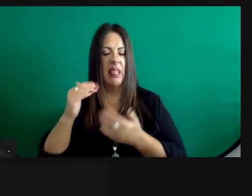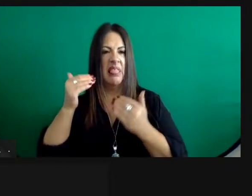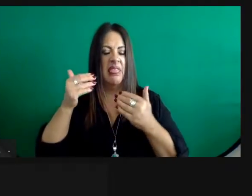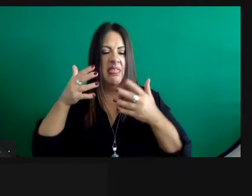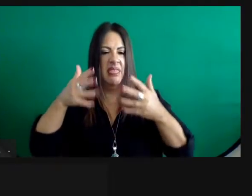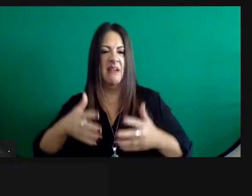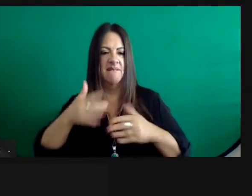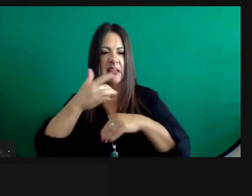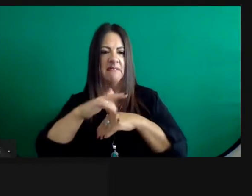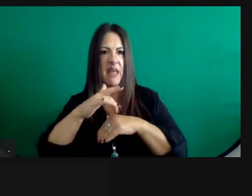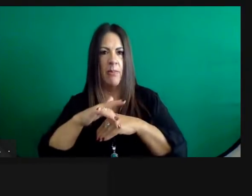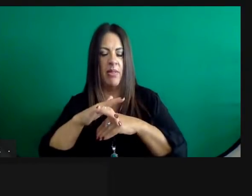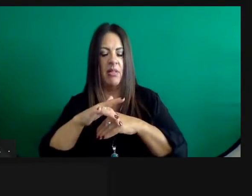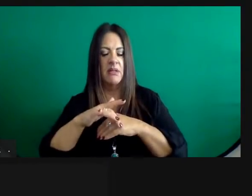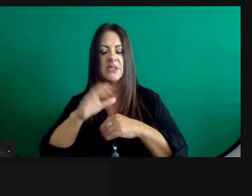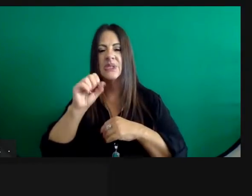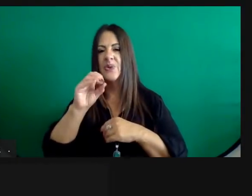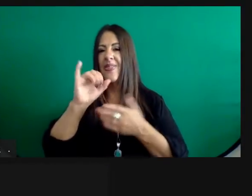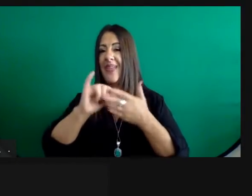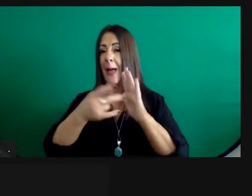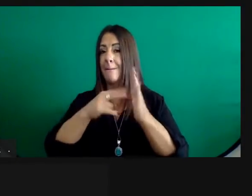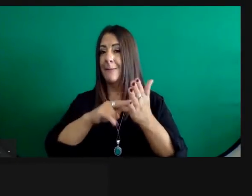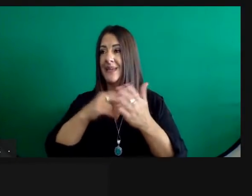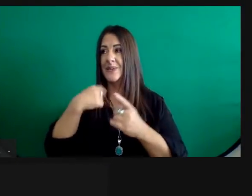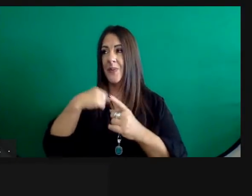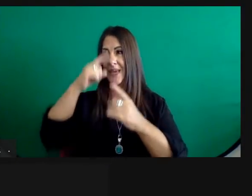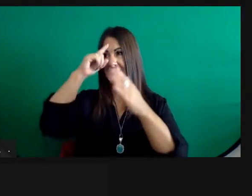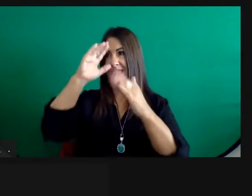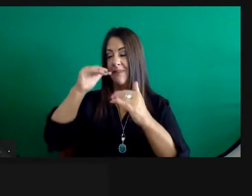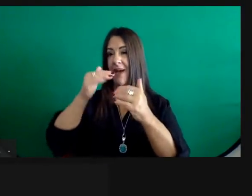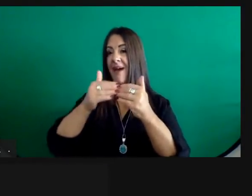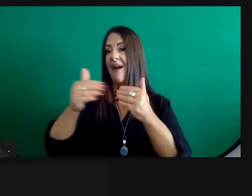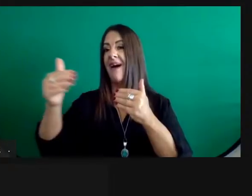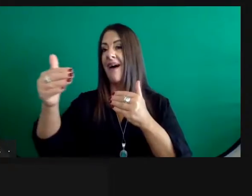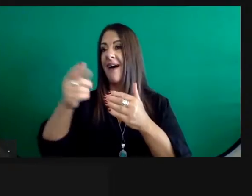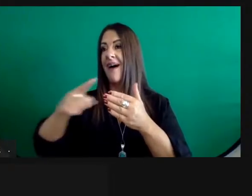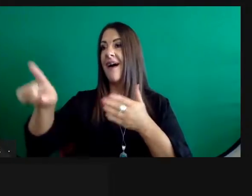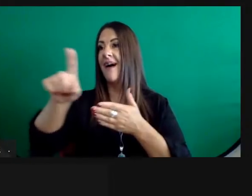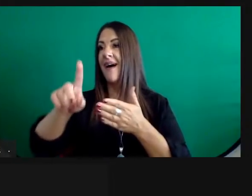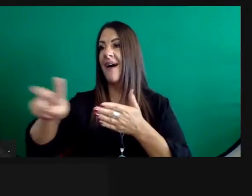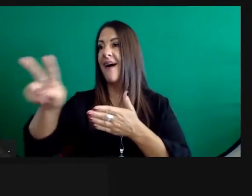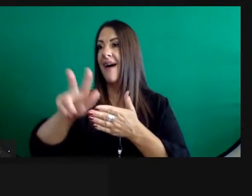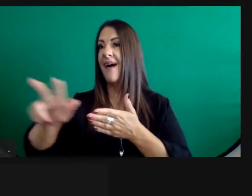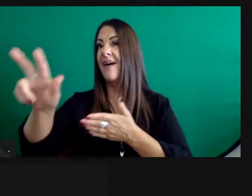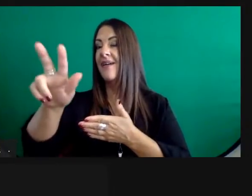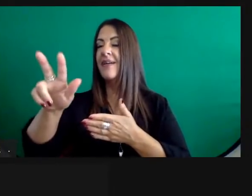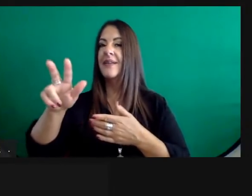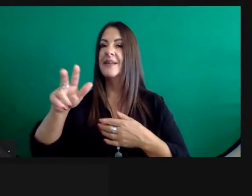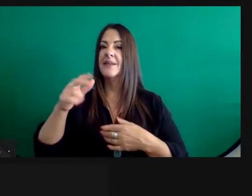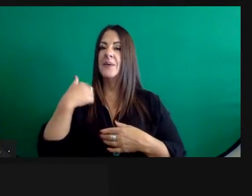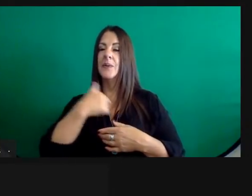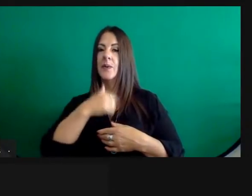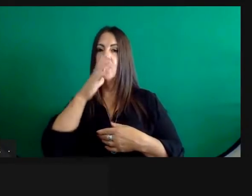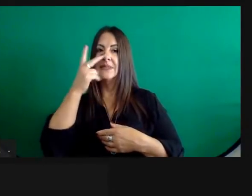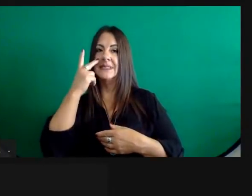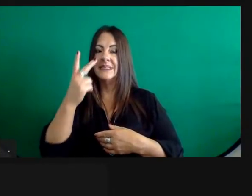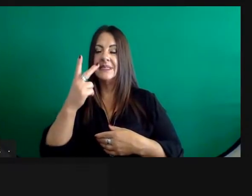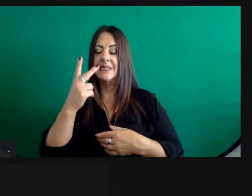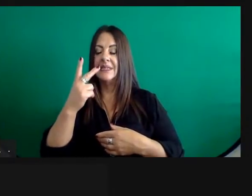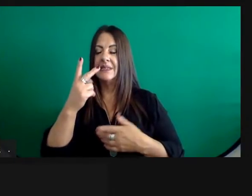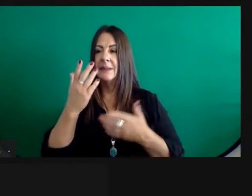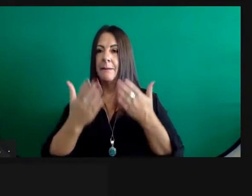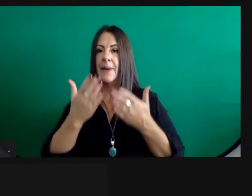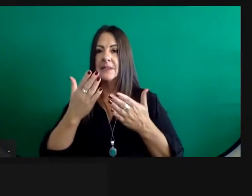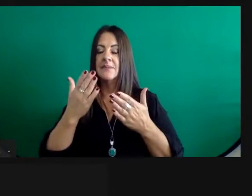anticipate not just the ongoing slope of increase that we've seen now. We are worried